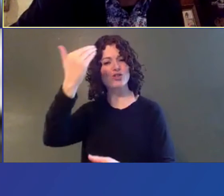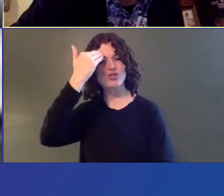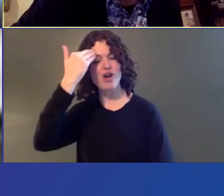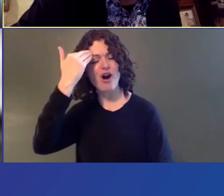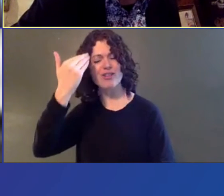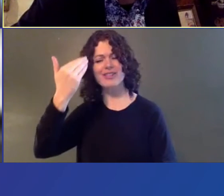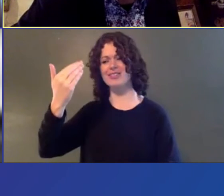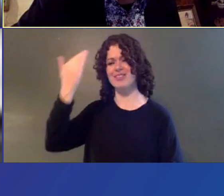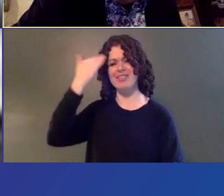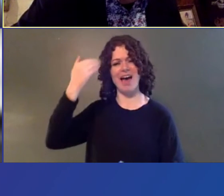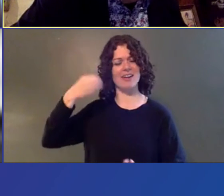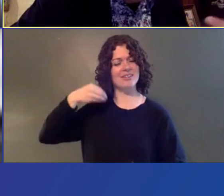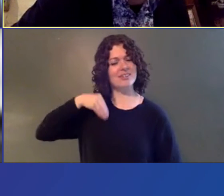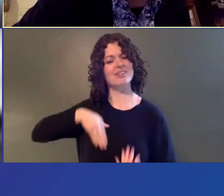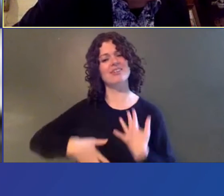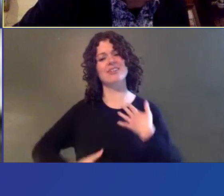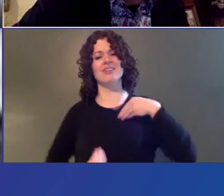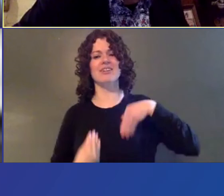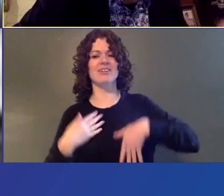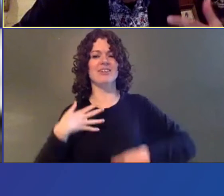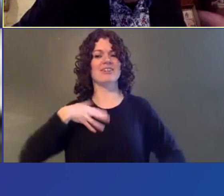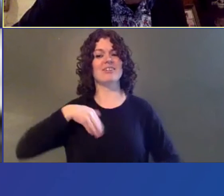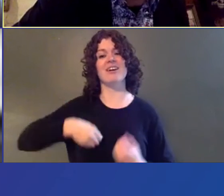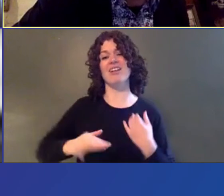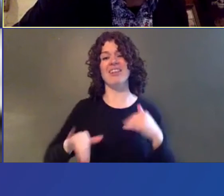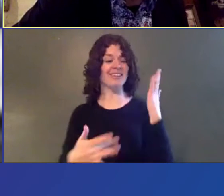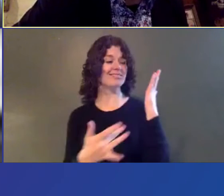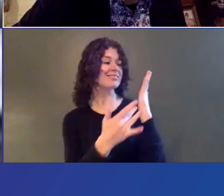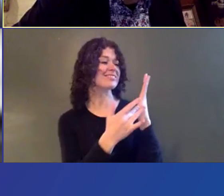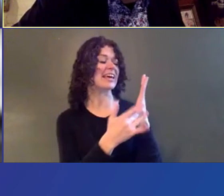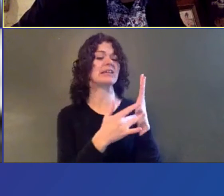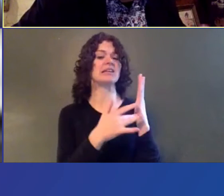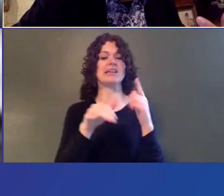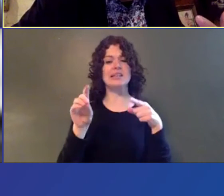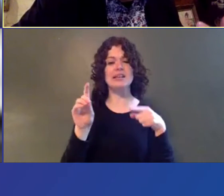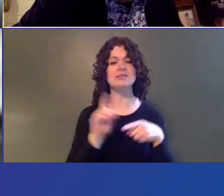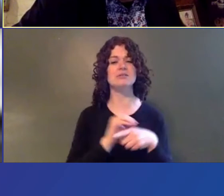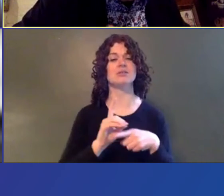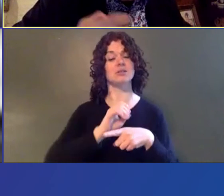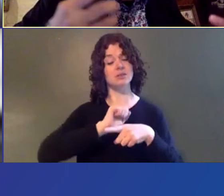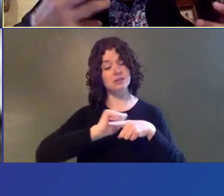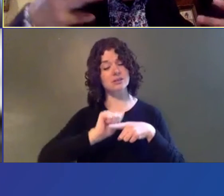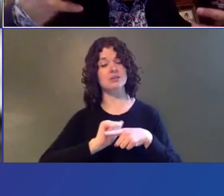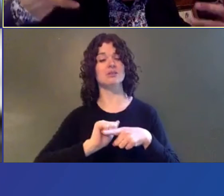impart the techniques, the discipline, the